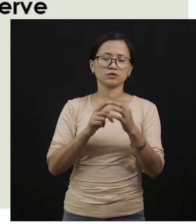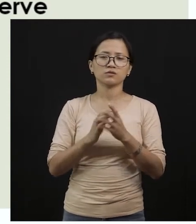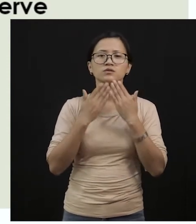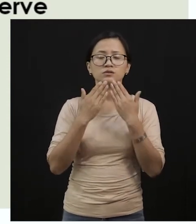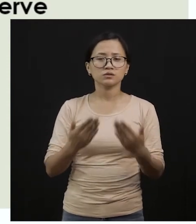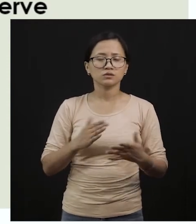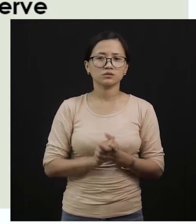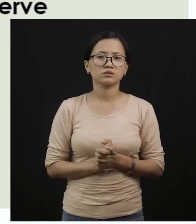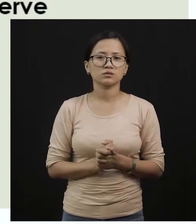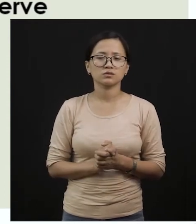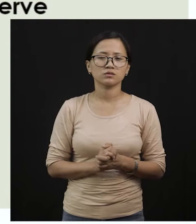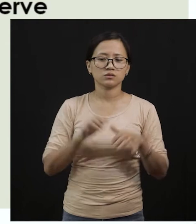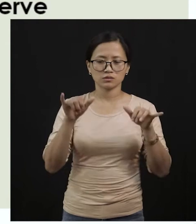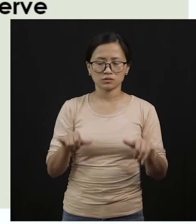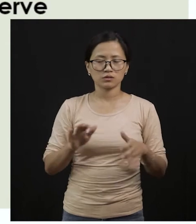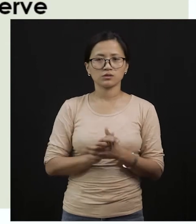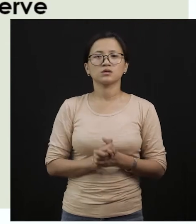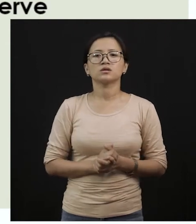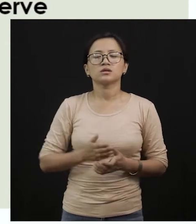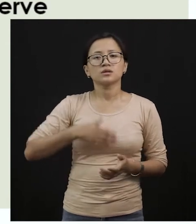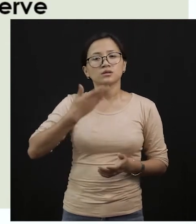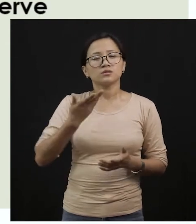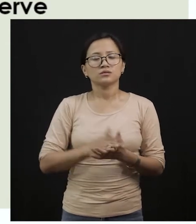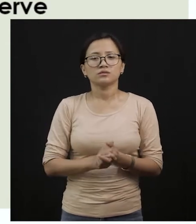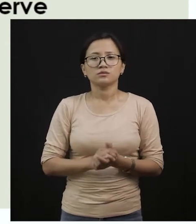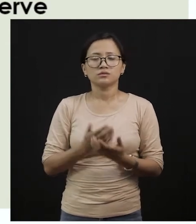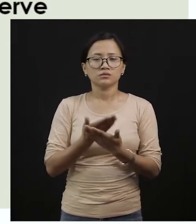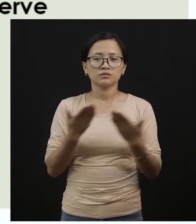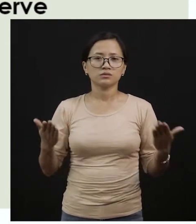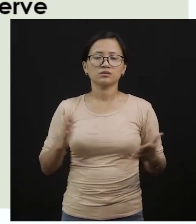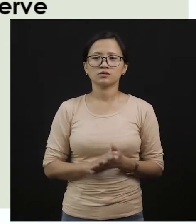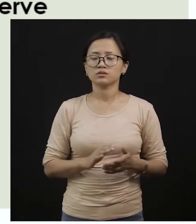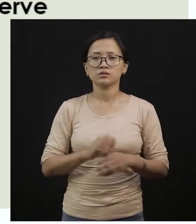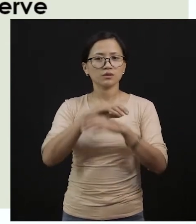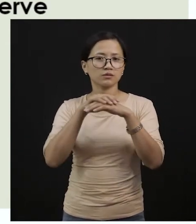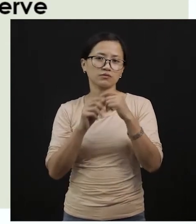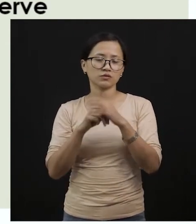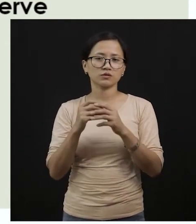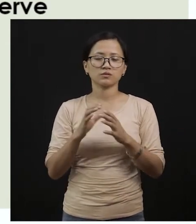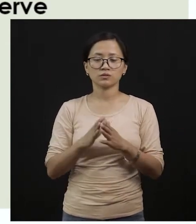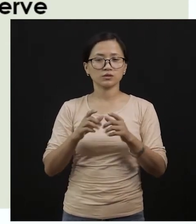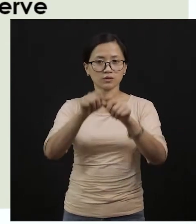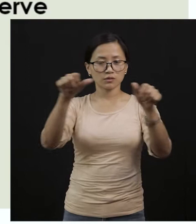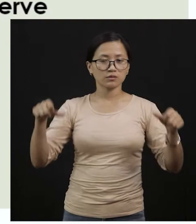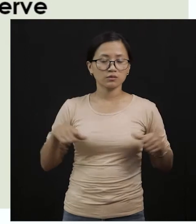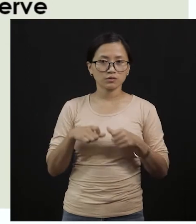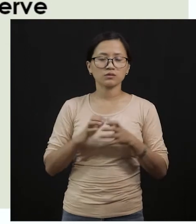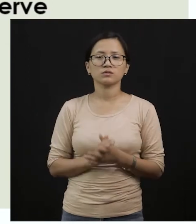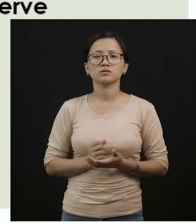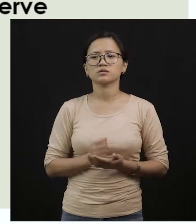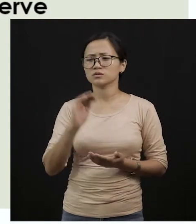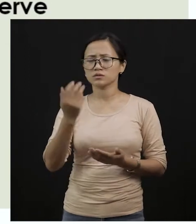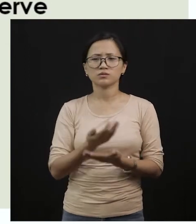of just staying in a convent school and teaching them, she wanted to move out of that comfortable zone, and then she wanted to do something which